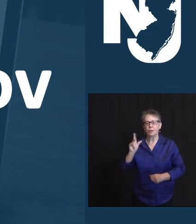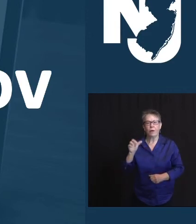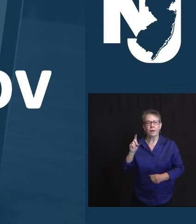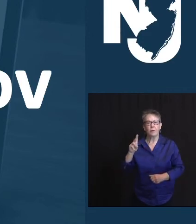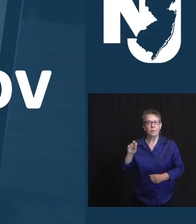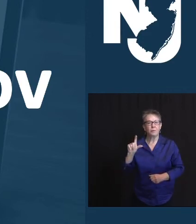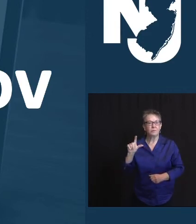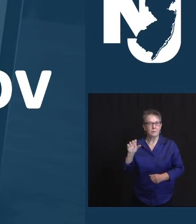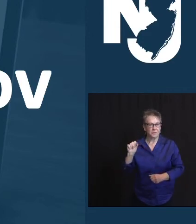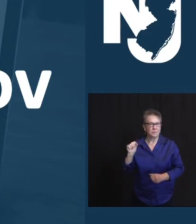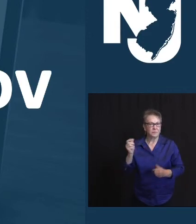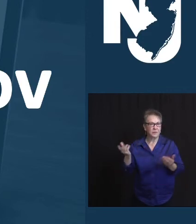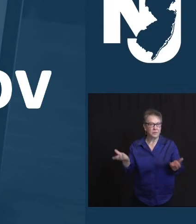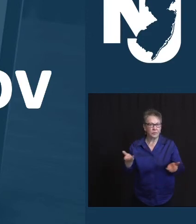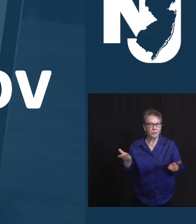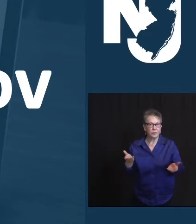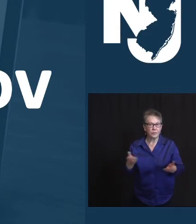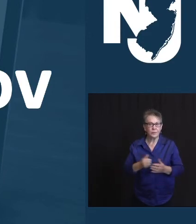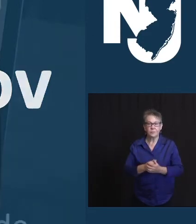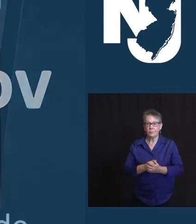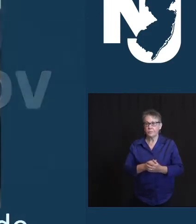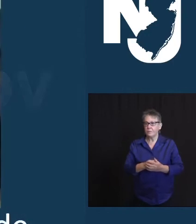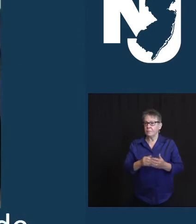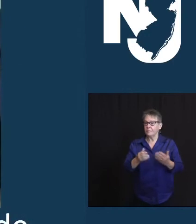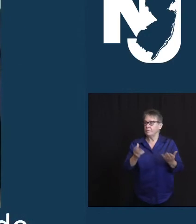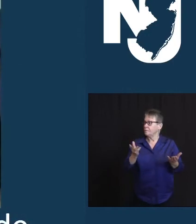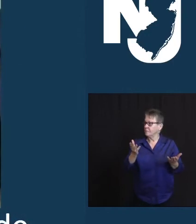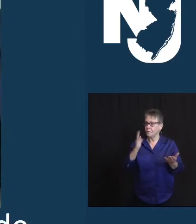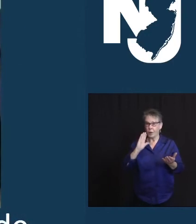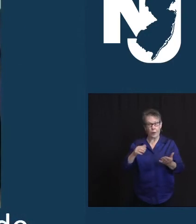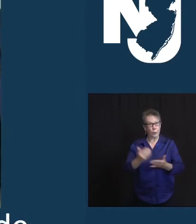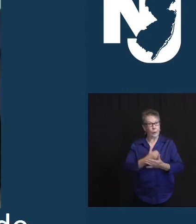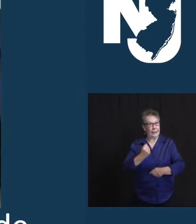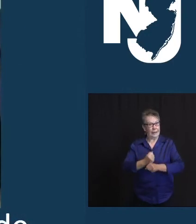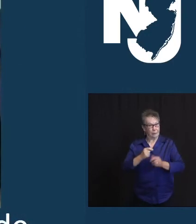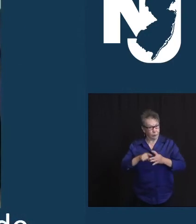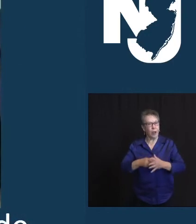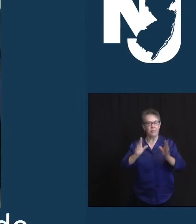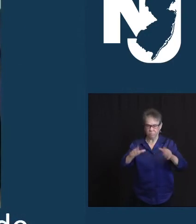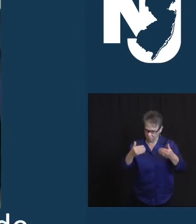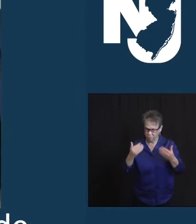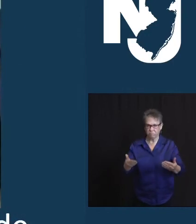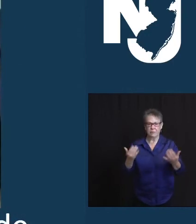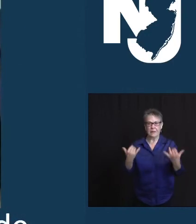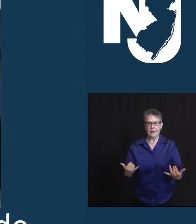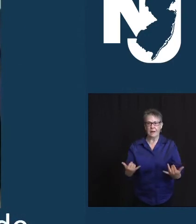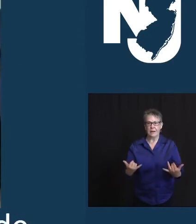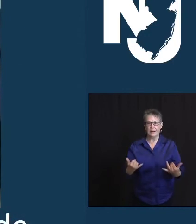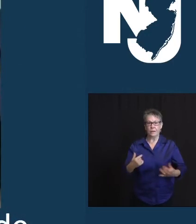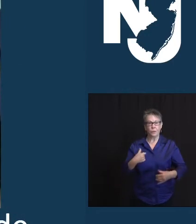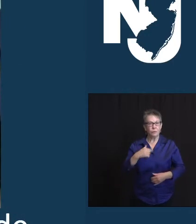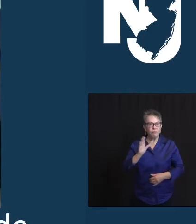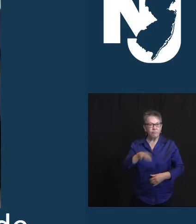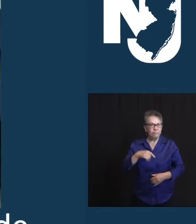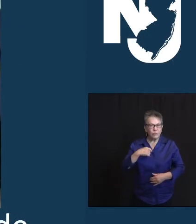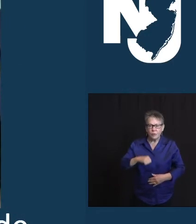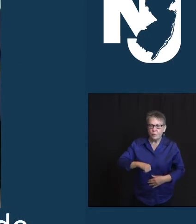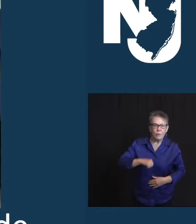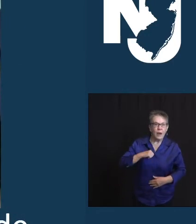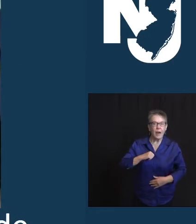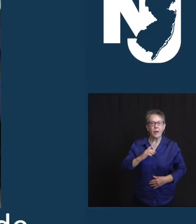since it is the new year, let's get right at it. So today we are proud to note that as of this moment, and this is a little